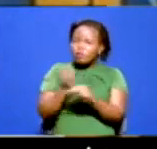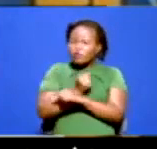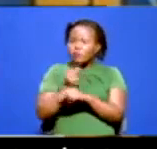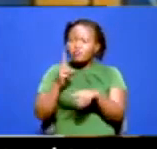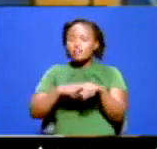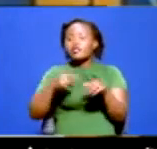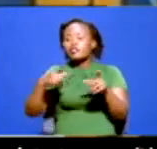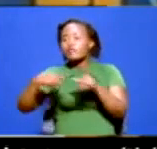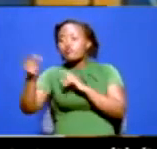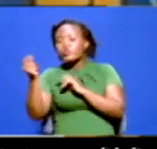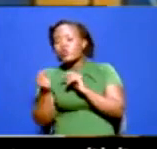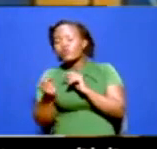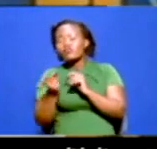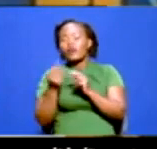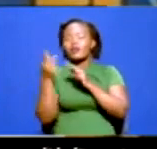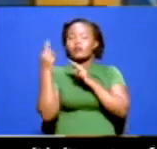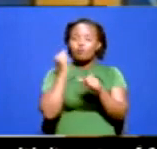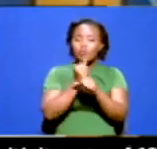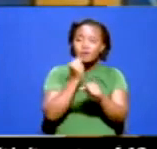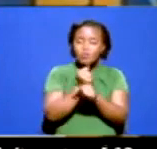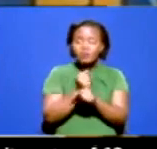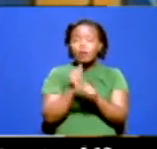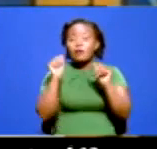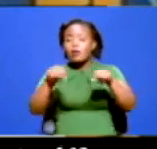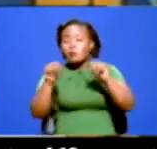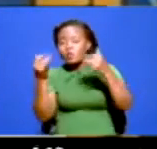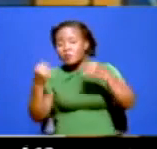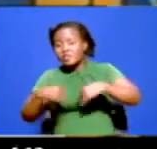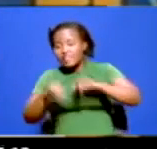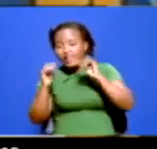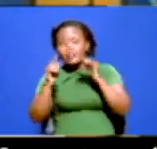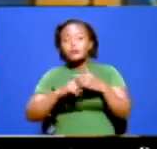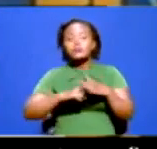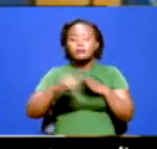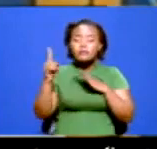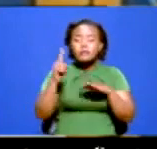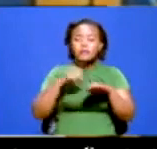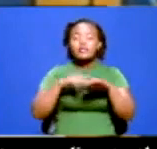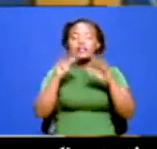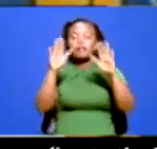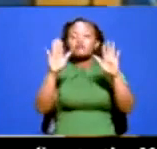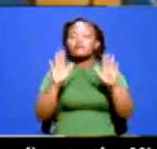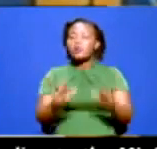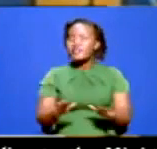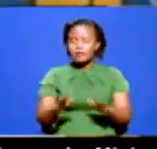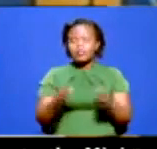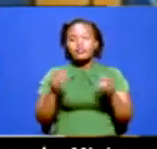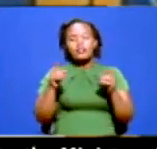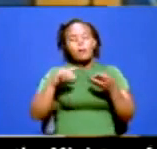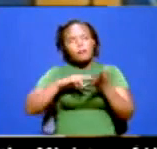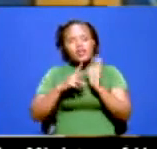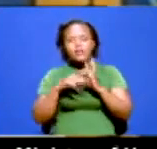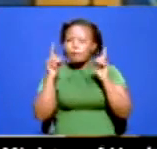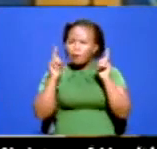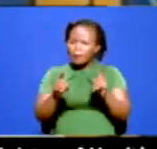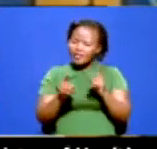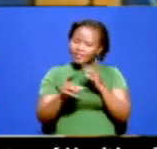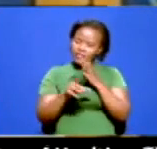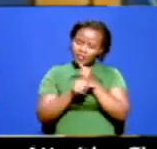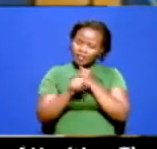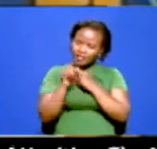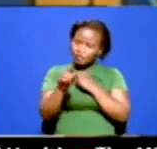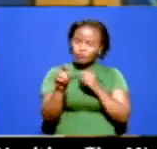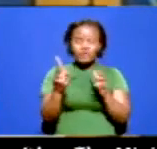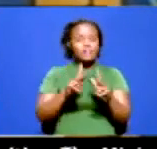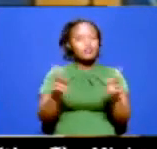operation, you might take off at the critical moment. Mm. So I have to have trust on you. And I think that's very important.